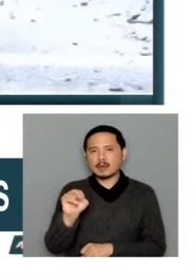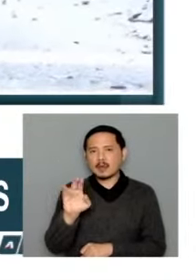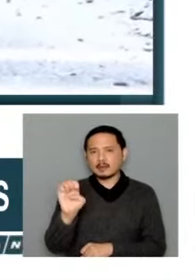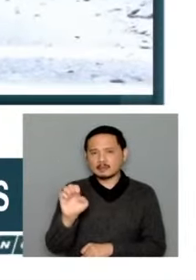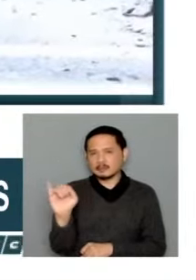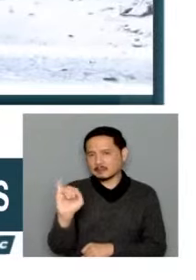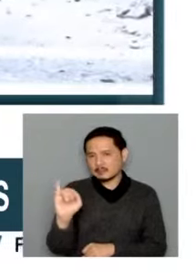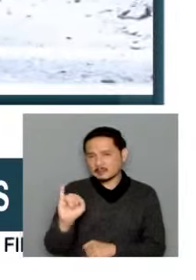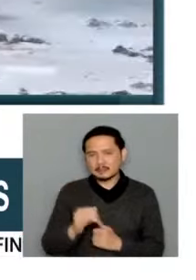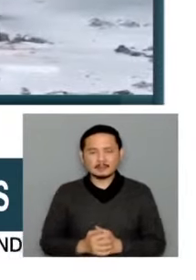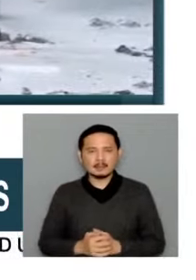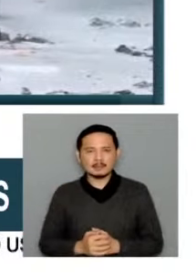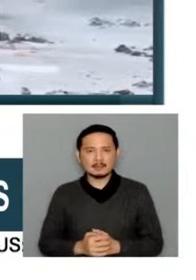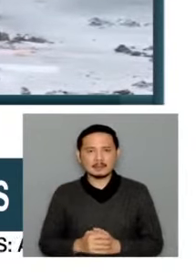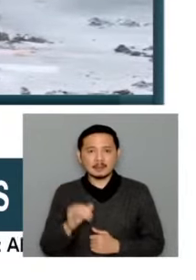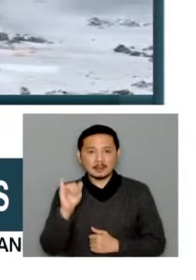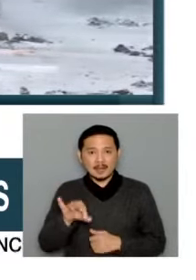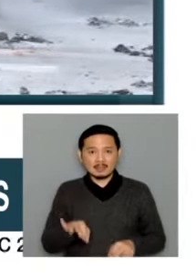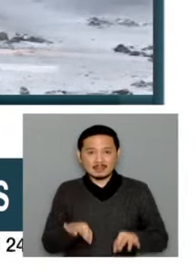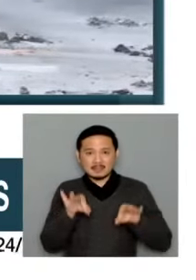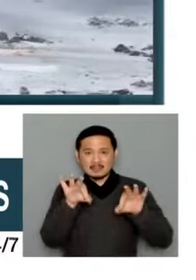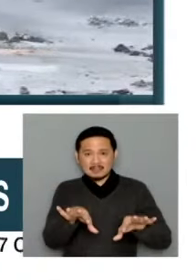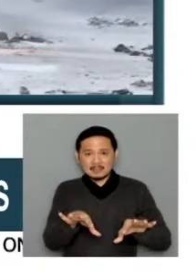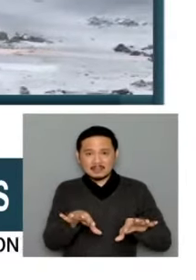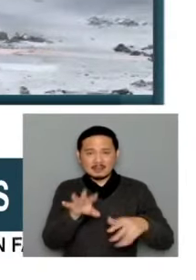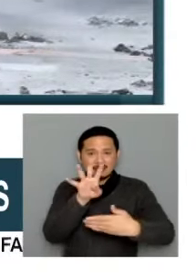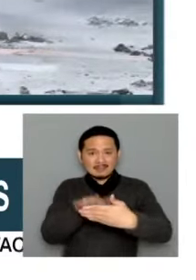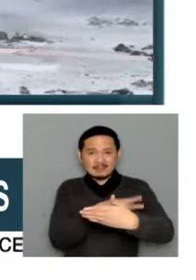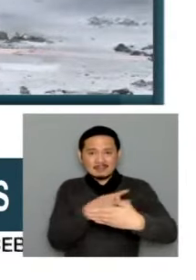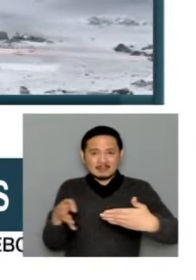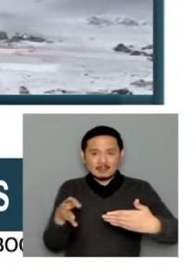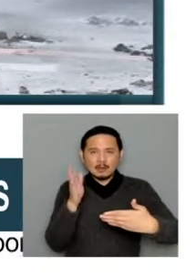contribution scale based on progressively